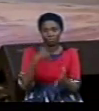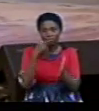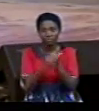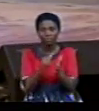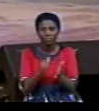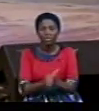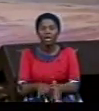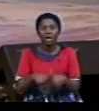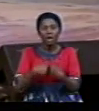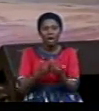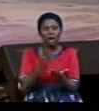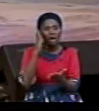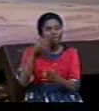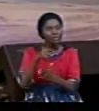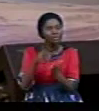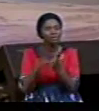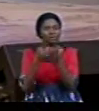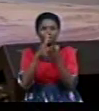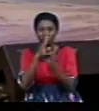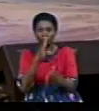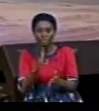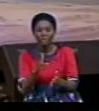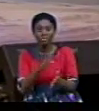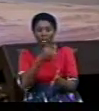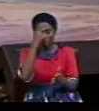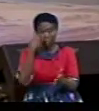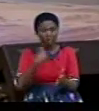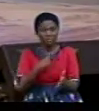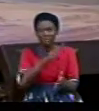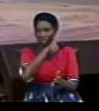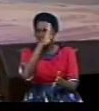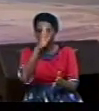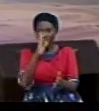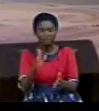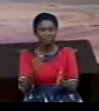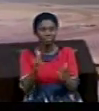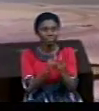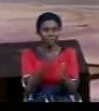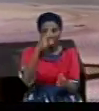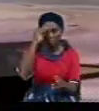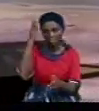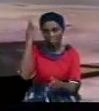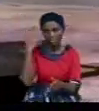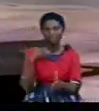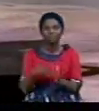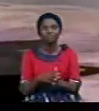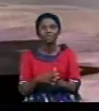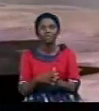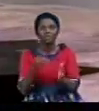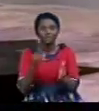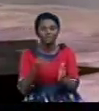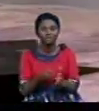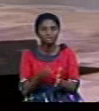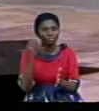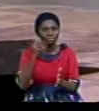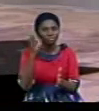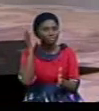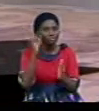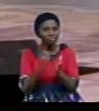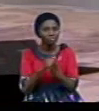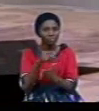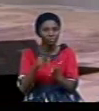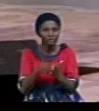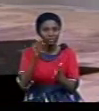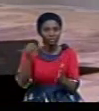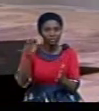this be because I never knew a man it was her there is Mary but he married that